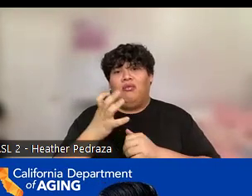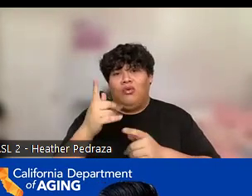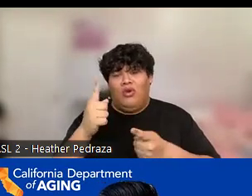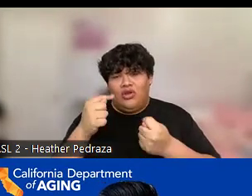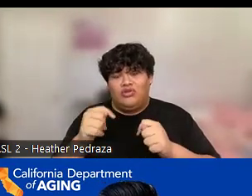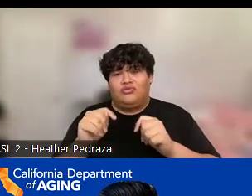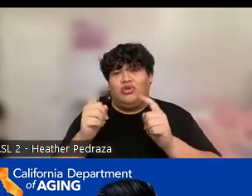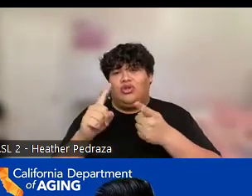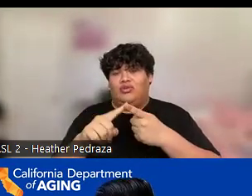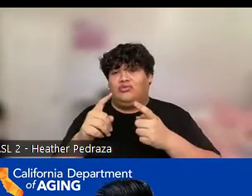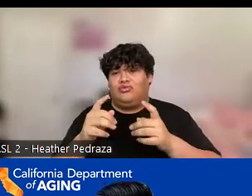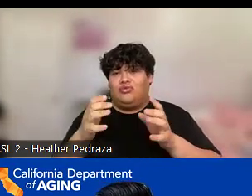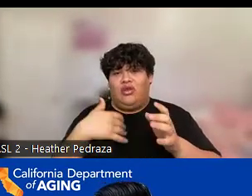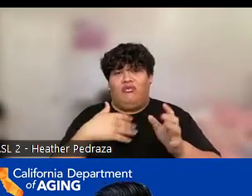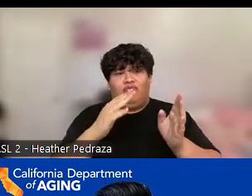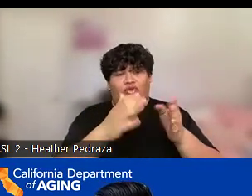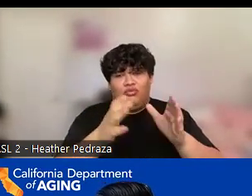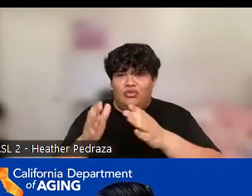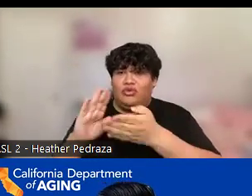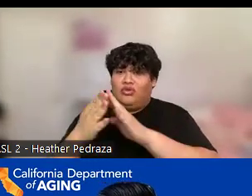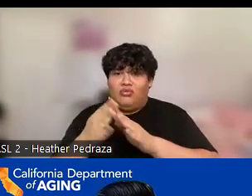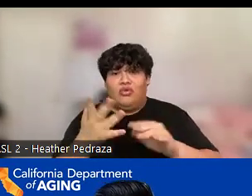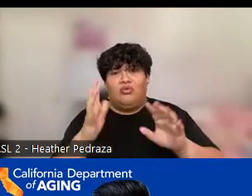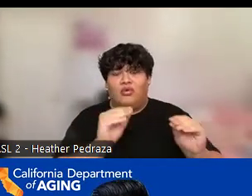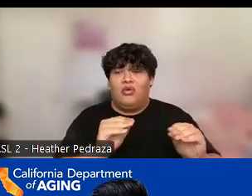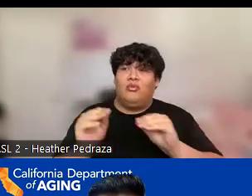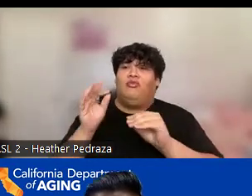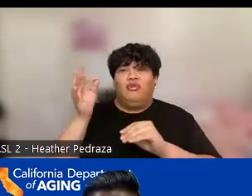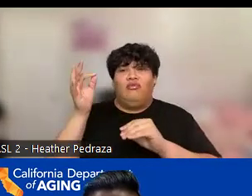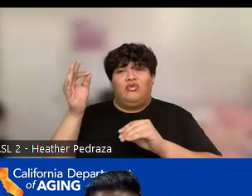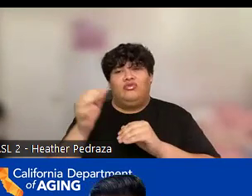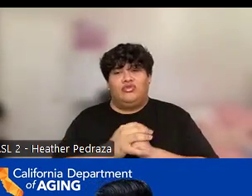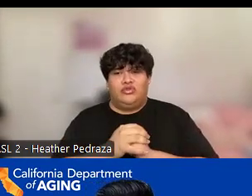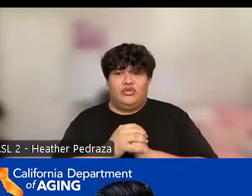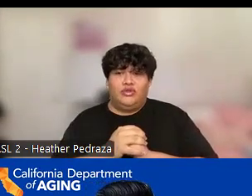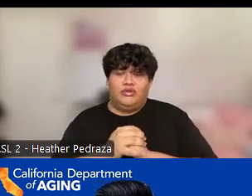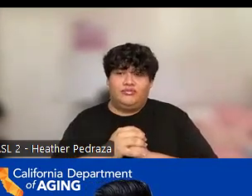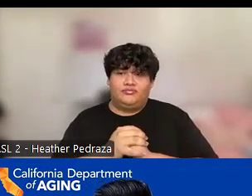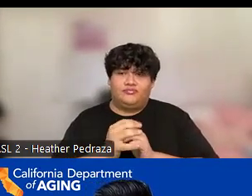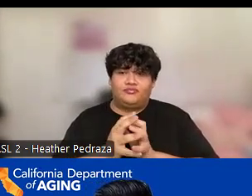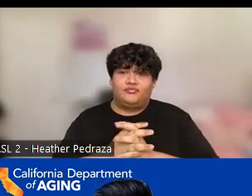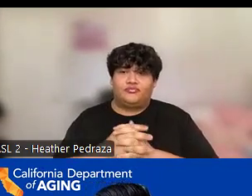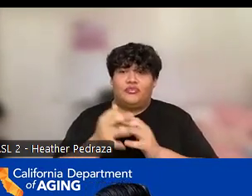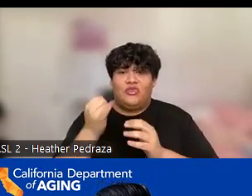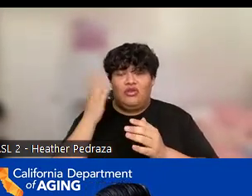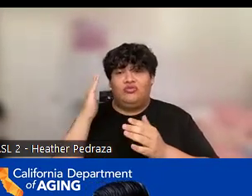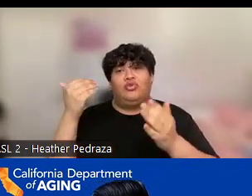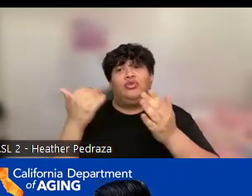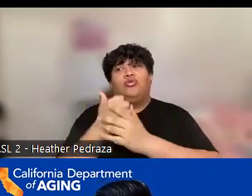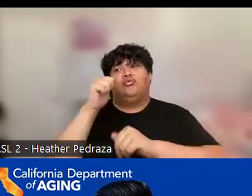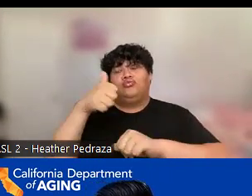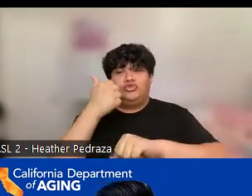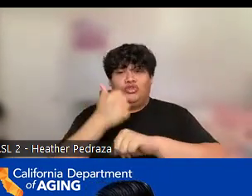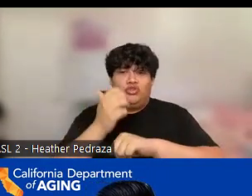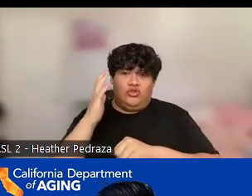of partners and stakeholders as we move into the next phase of implementation, especially with an upcoming new administration.